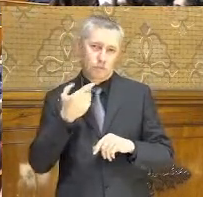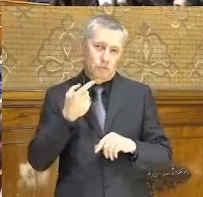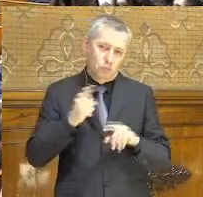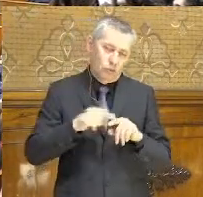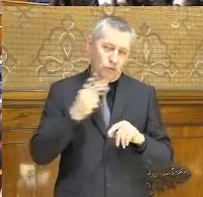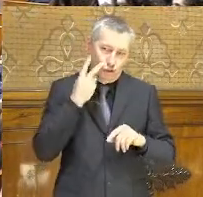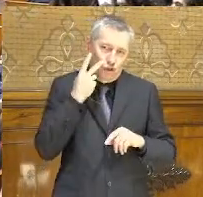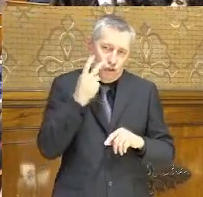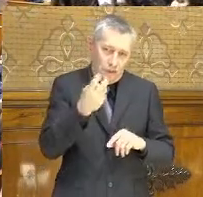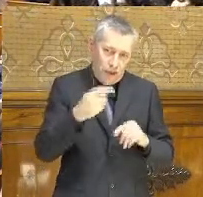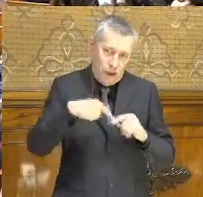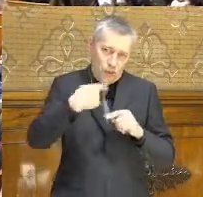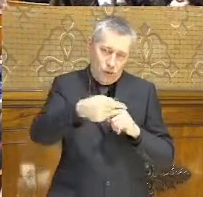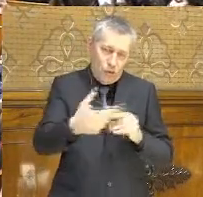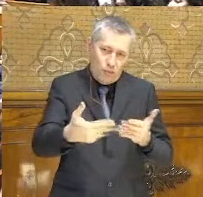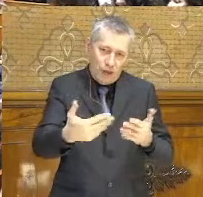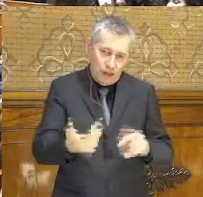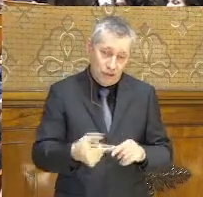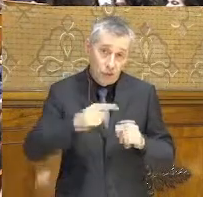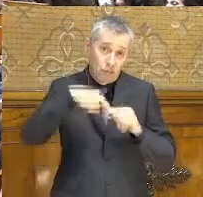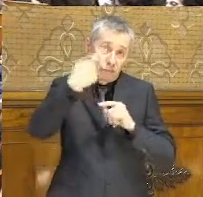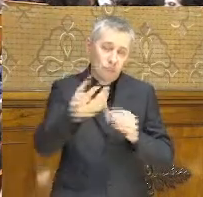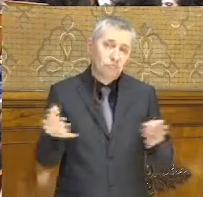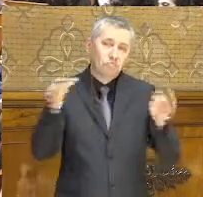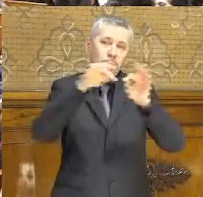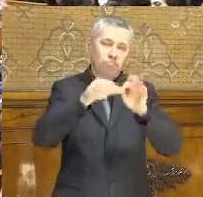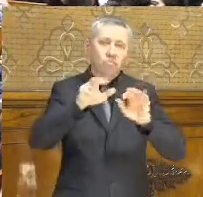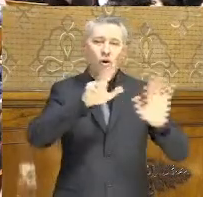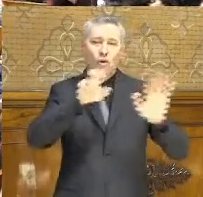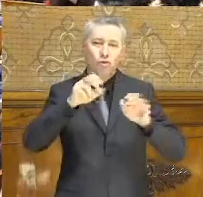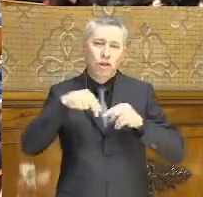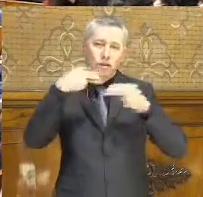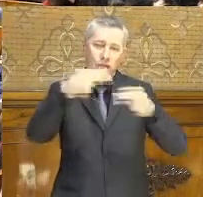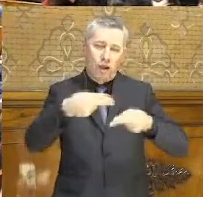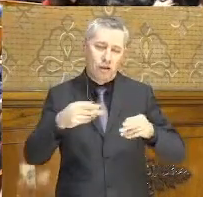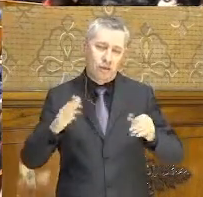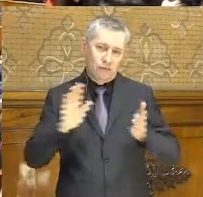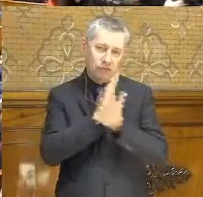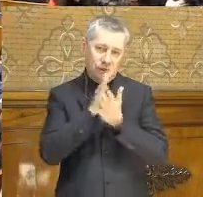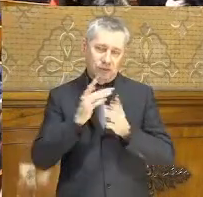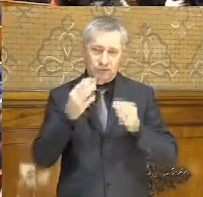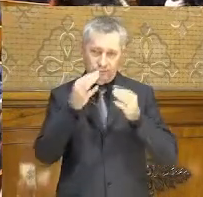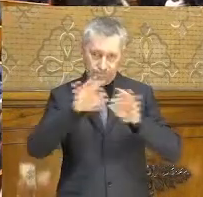rivediamo presto in uno dei prossimi eventi dedicati all'ottocentenario. Grazie a tutti e a tutte.